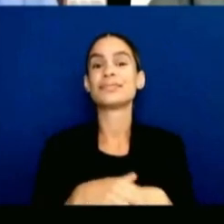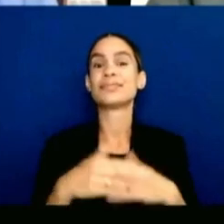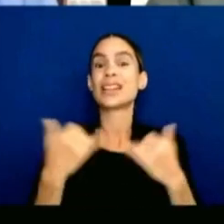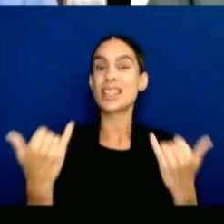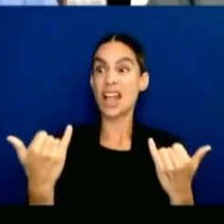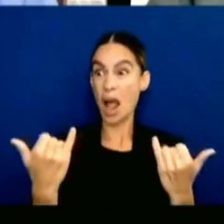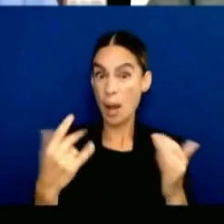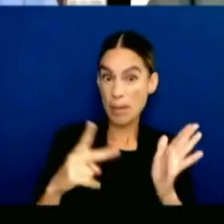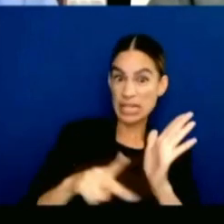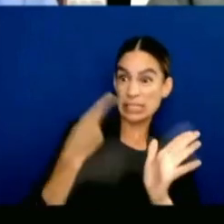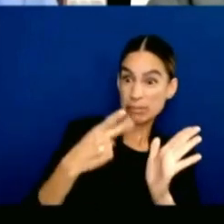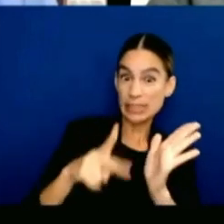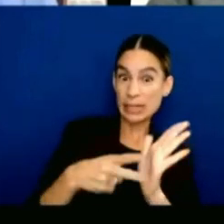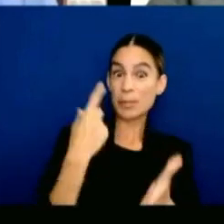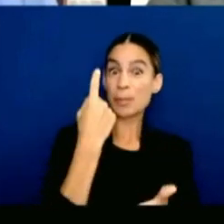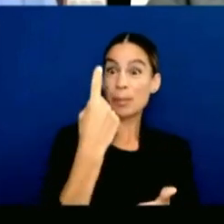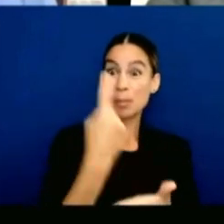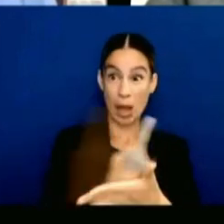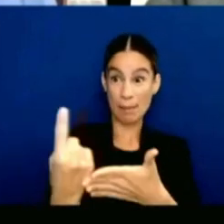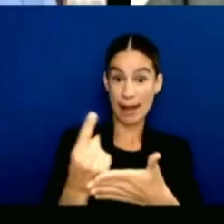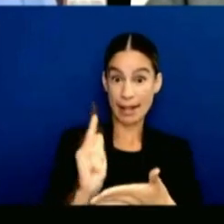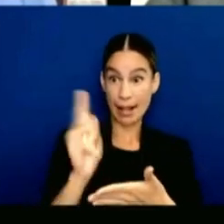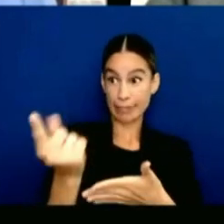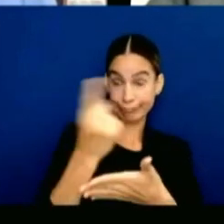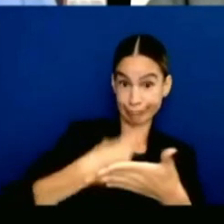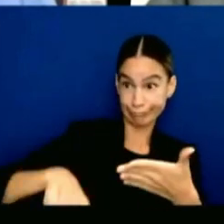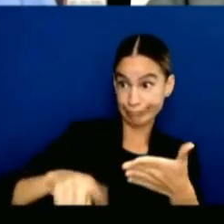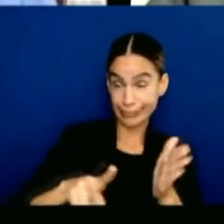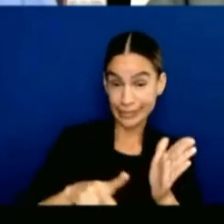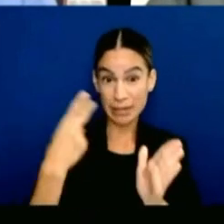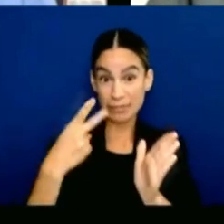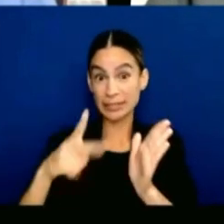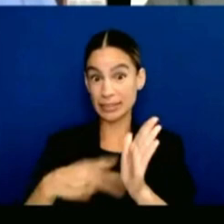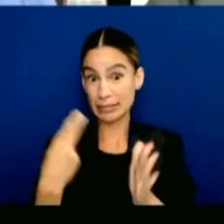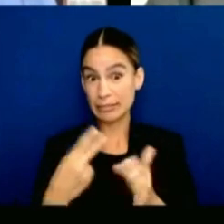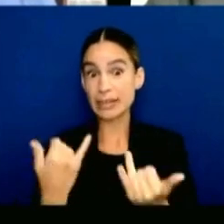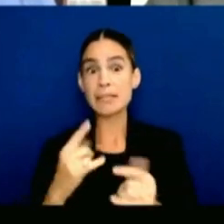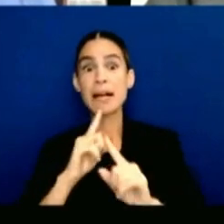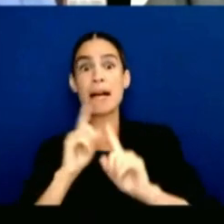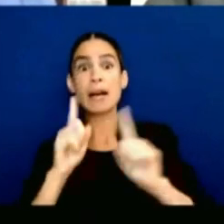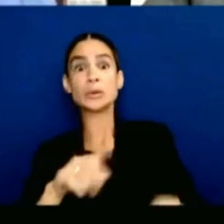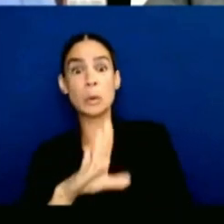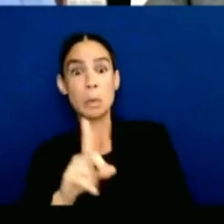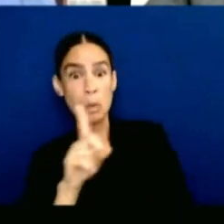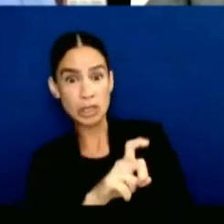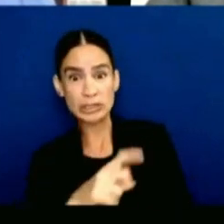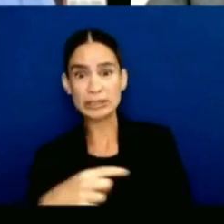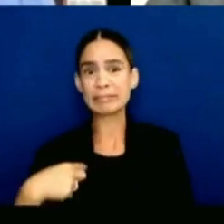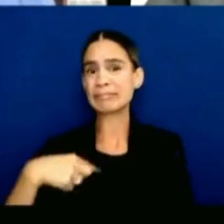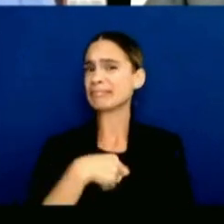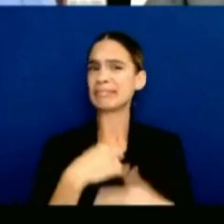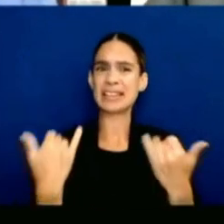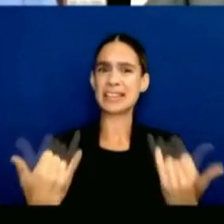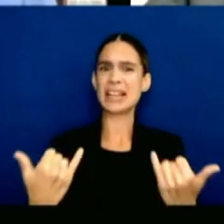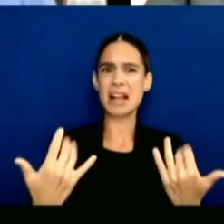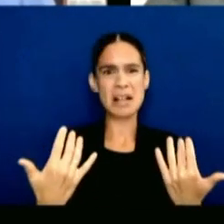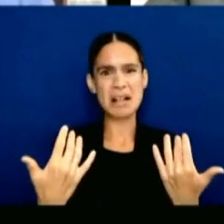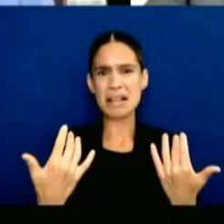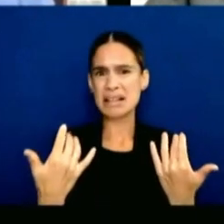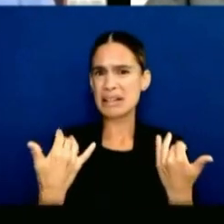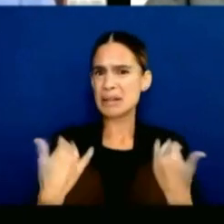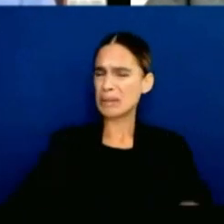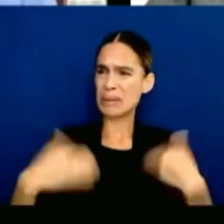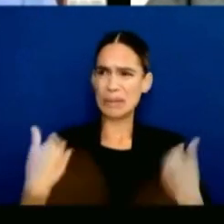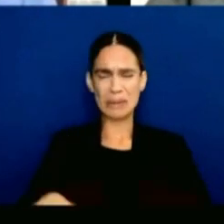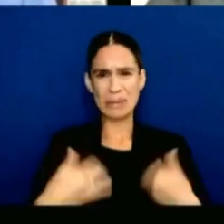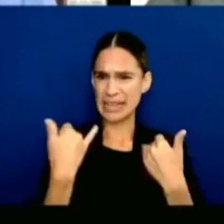question, we are still knee-deep in the first wave of this. And I would say this would not be considered a wave. It was